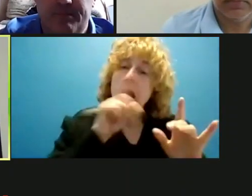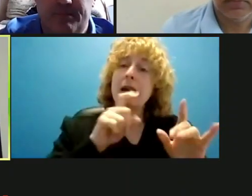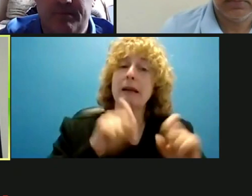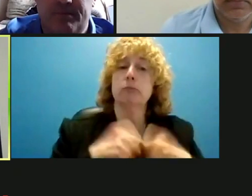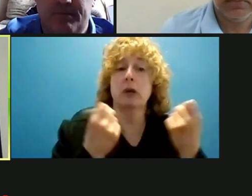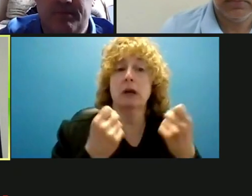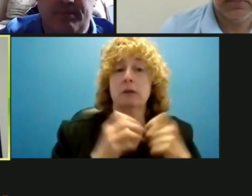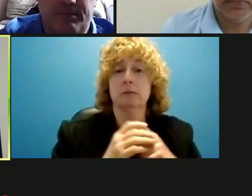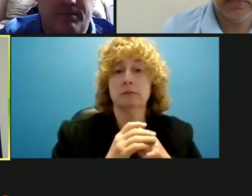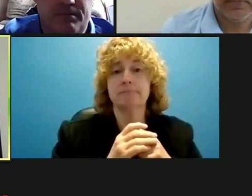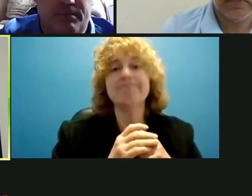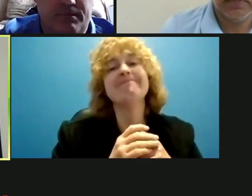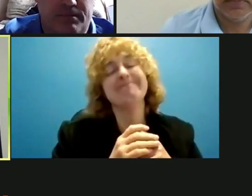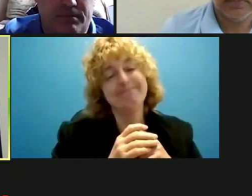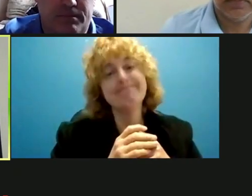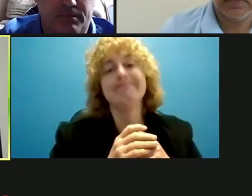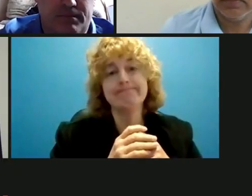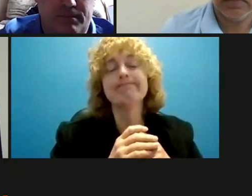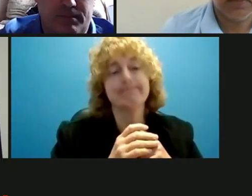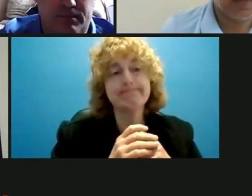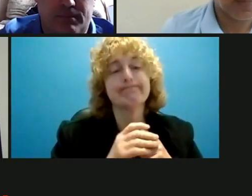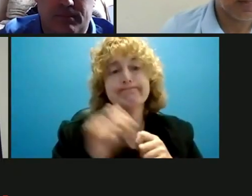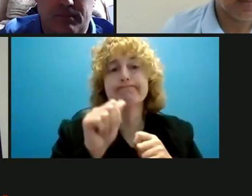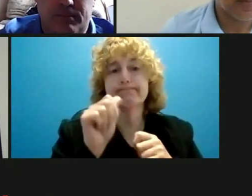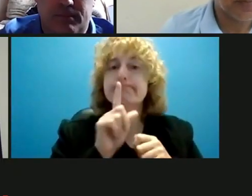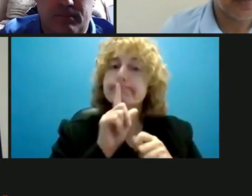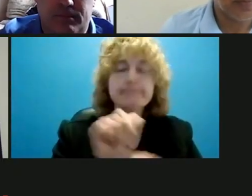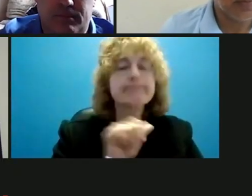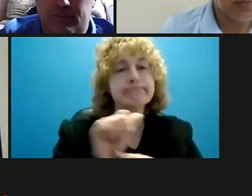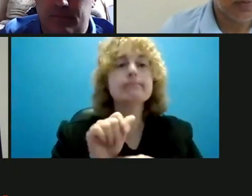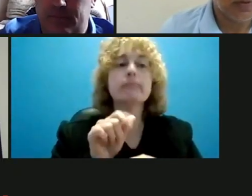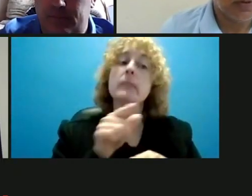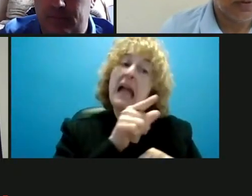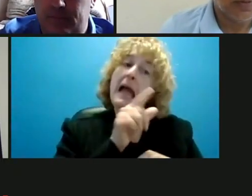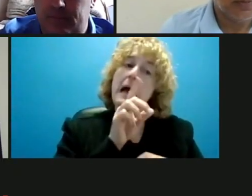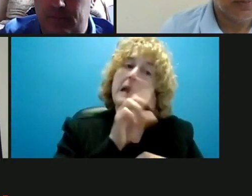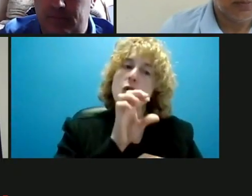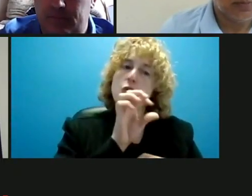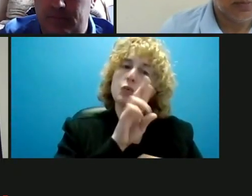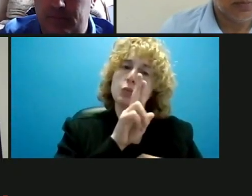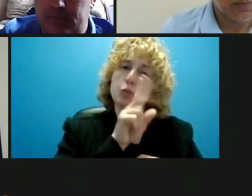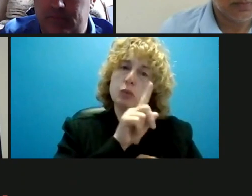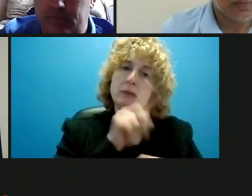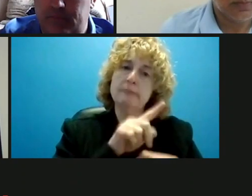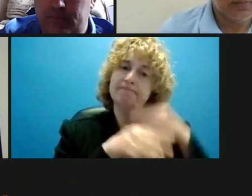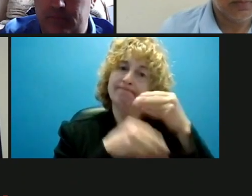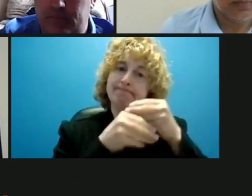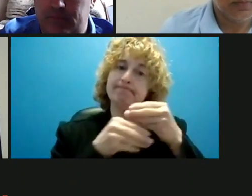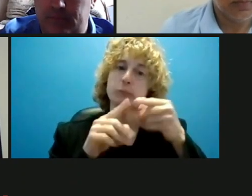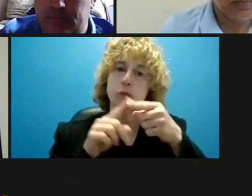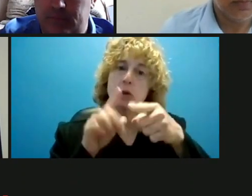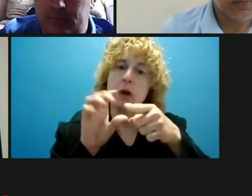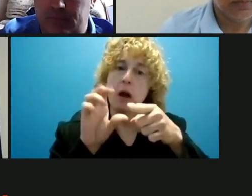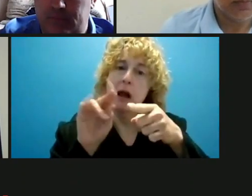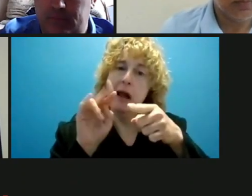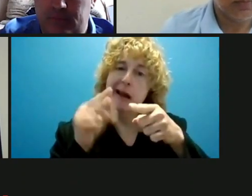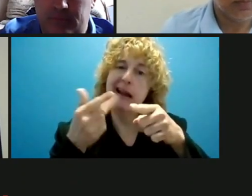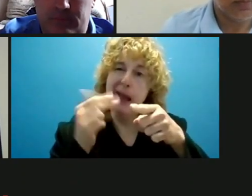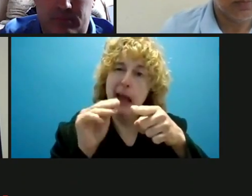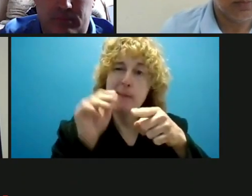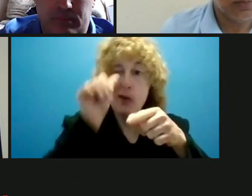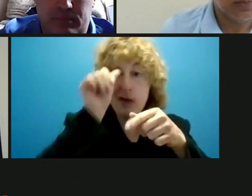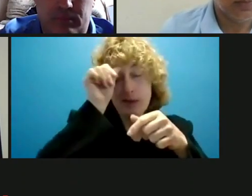Absolutely. Anything to add? Yeah. Yeah. In addition to what Dr. Cunningham said, it's important to remember that vaccination as